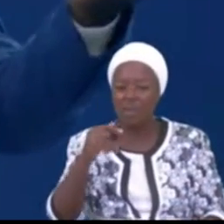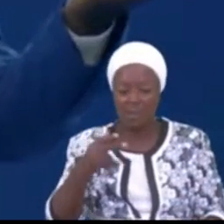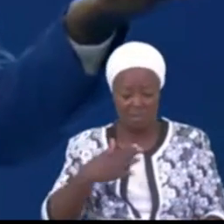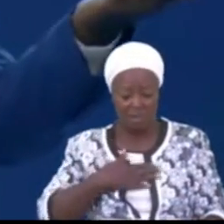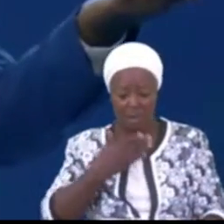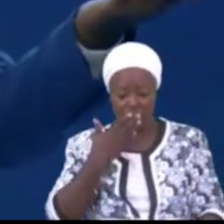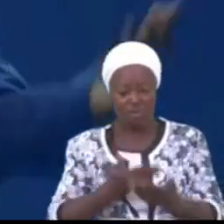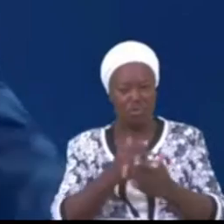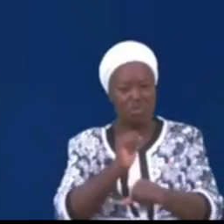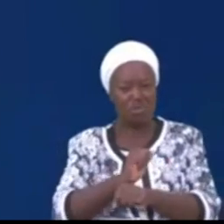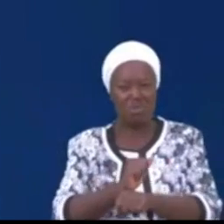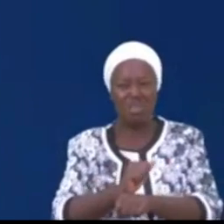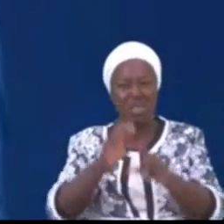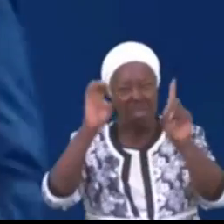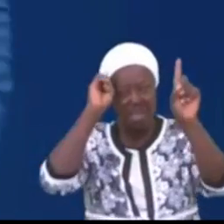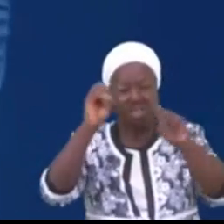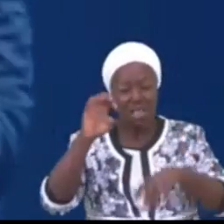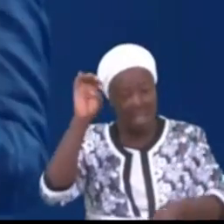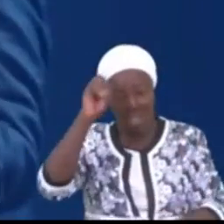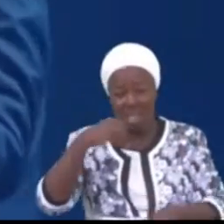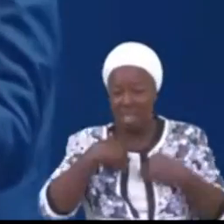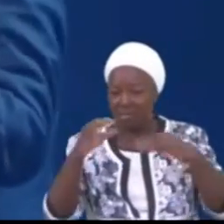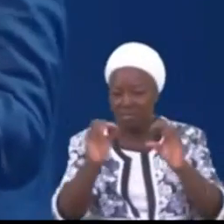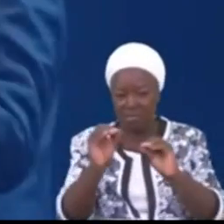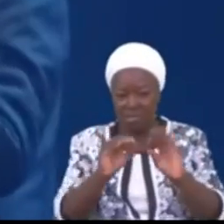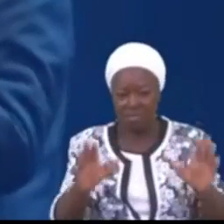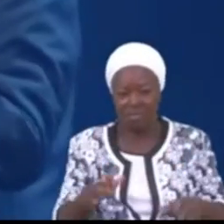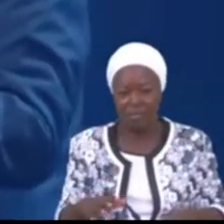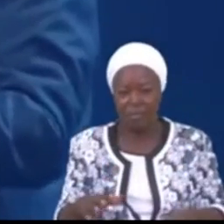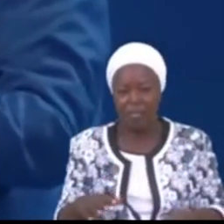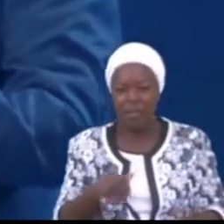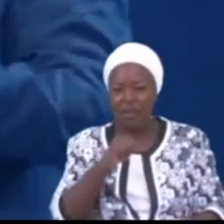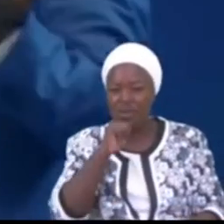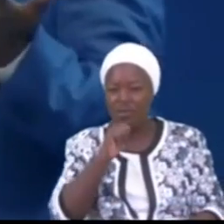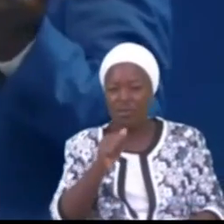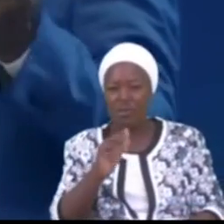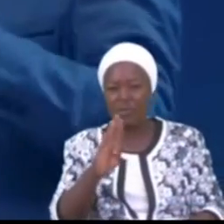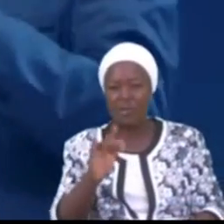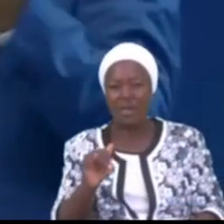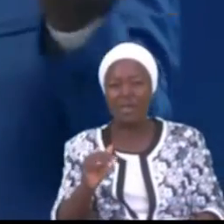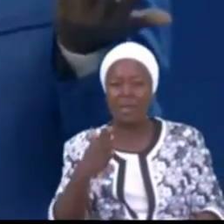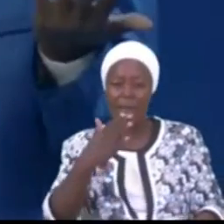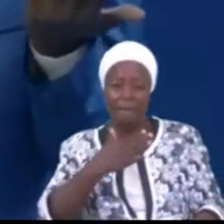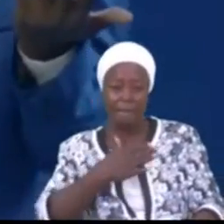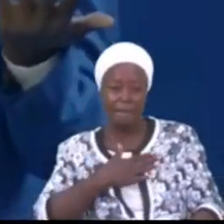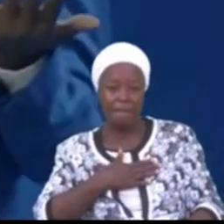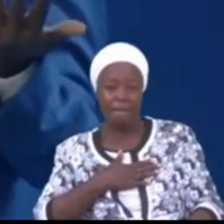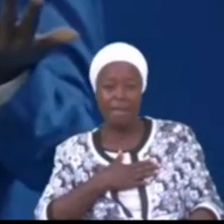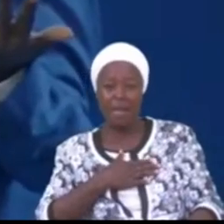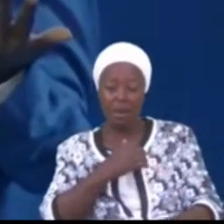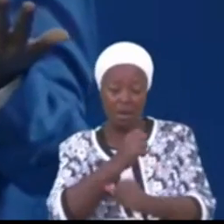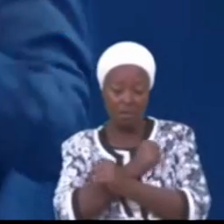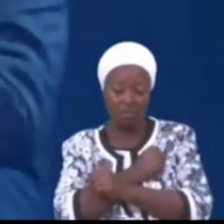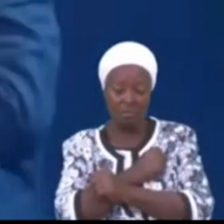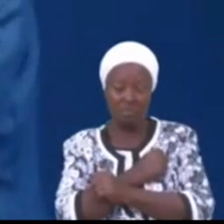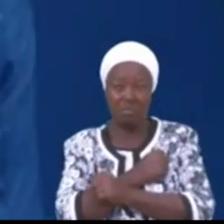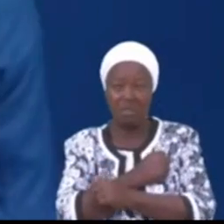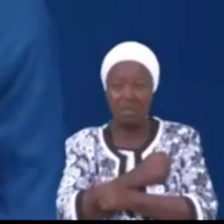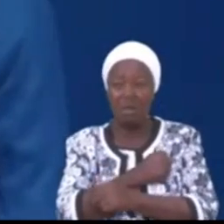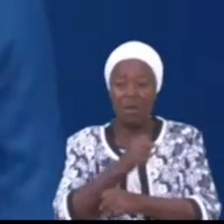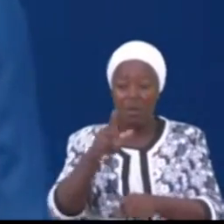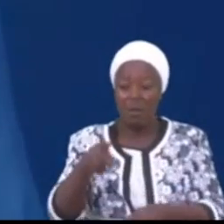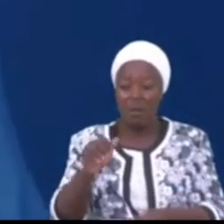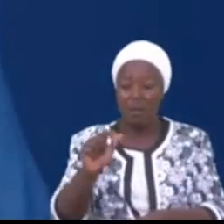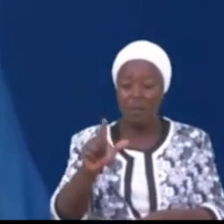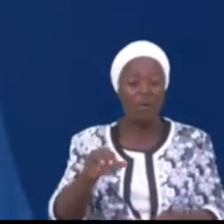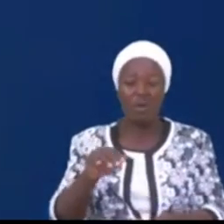he had none, not by my love, he had none, not by